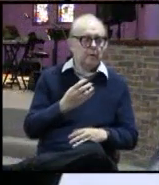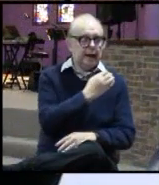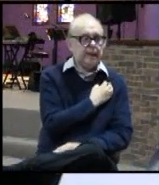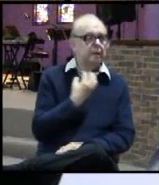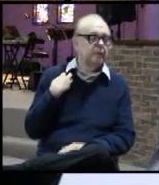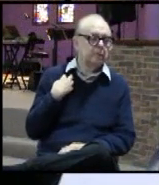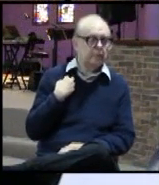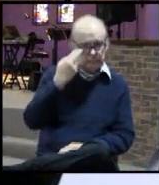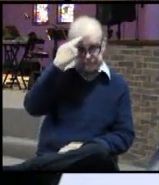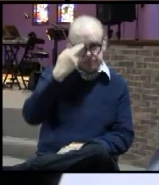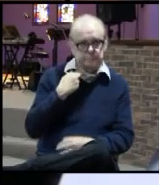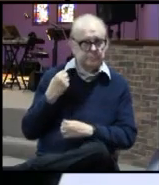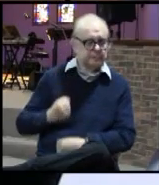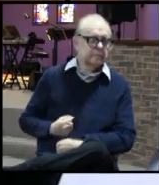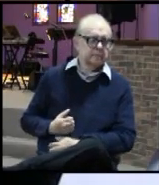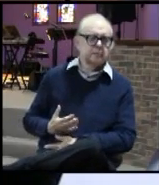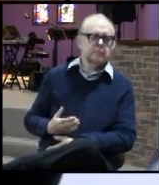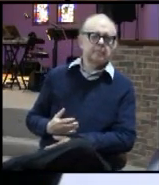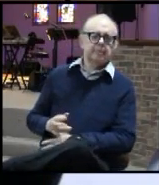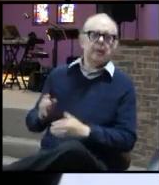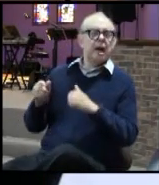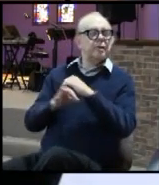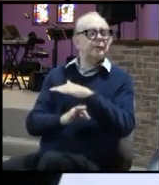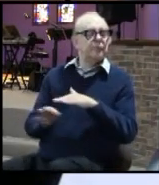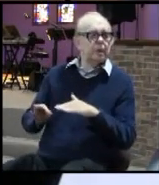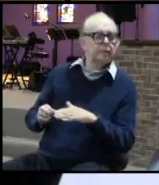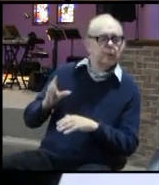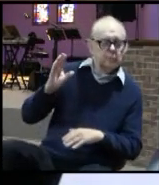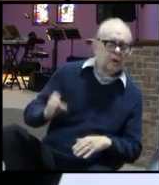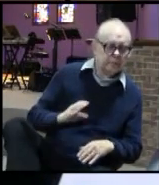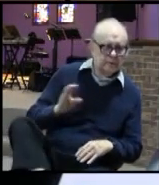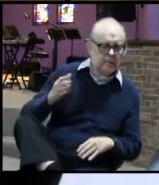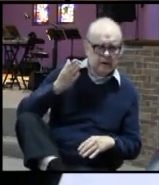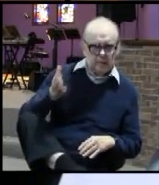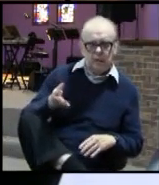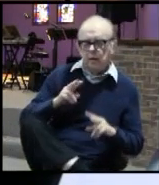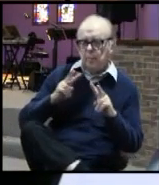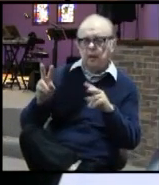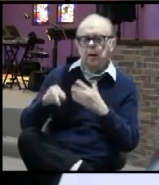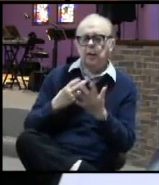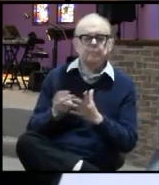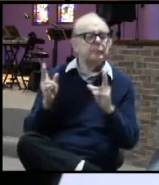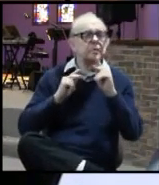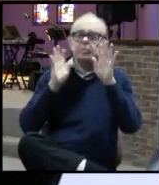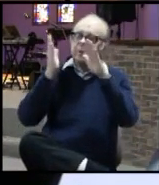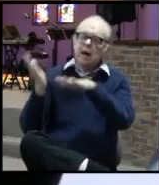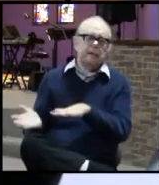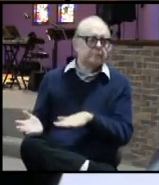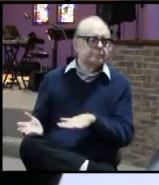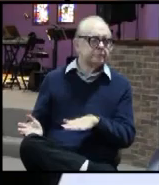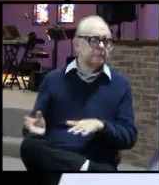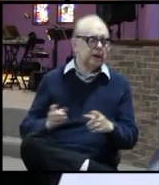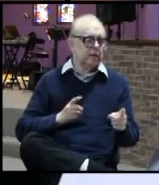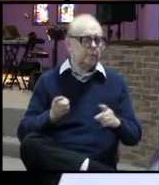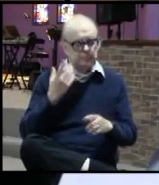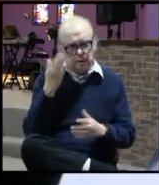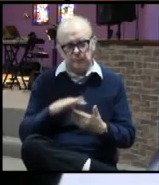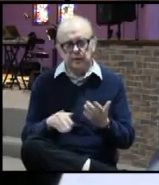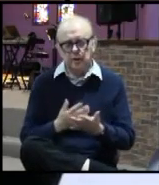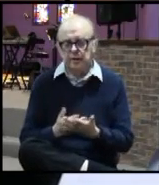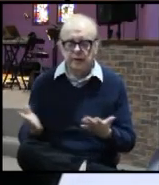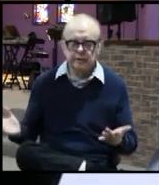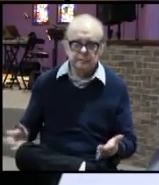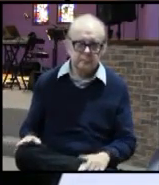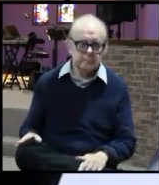soldiers, that was the centurion that was at the foot of the cross, that was there to watch all of the people die, he was in charge of all of these.